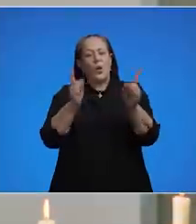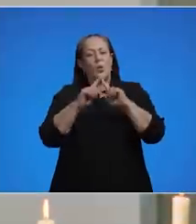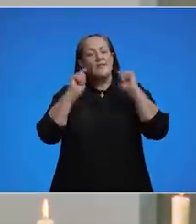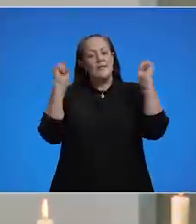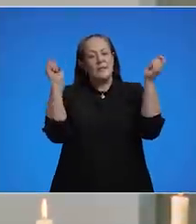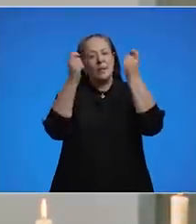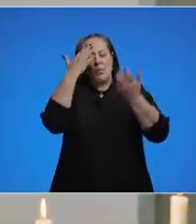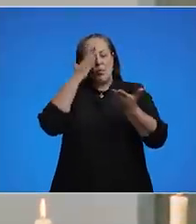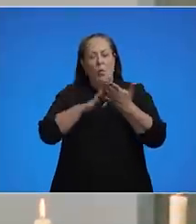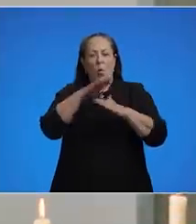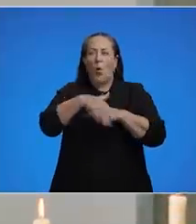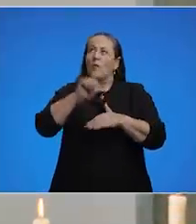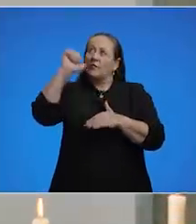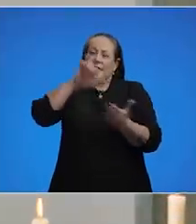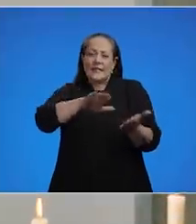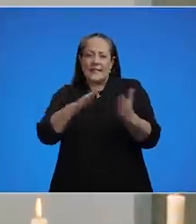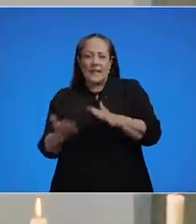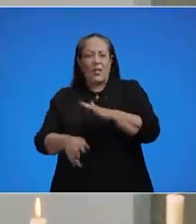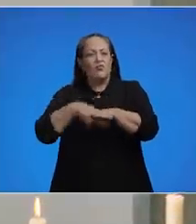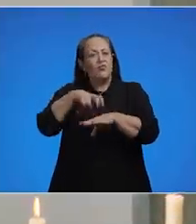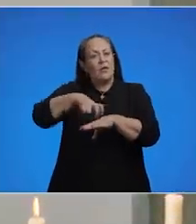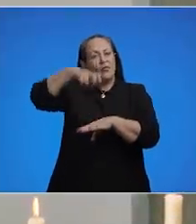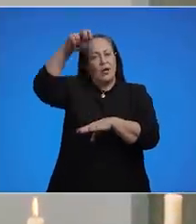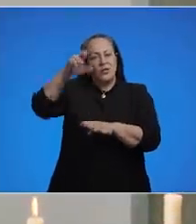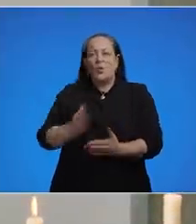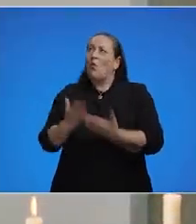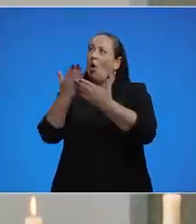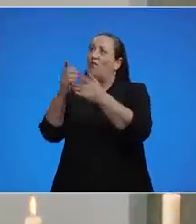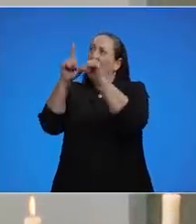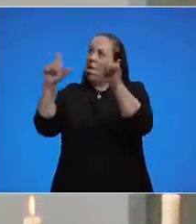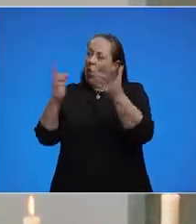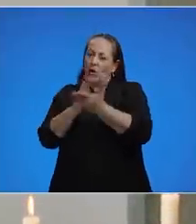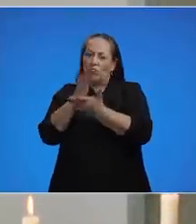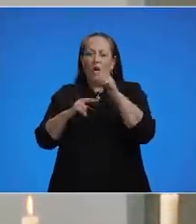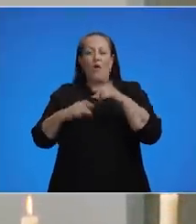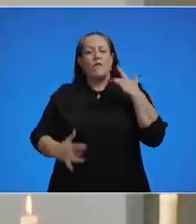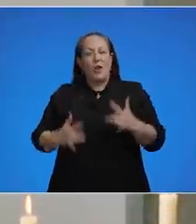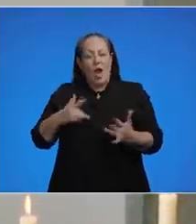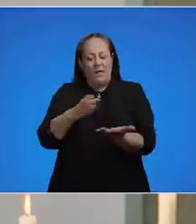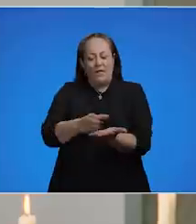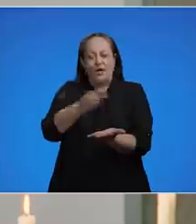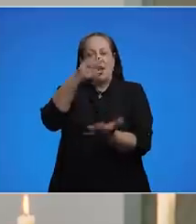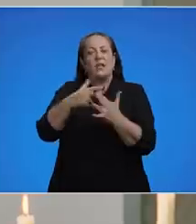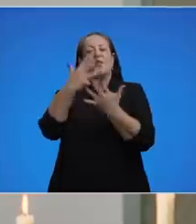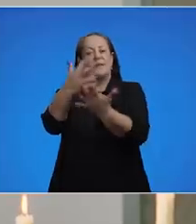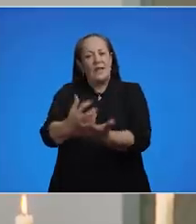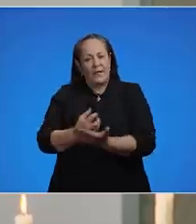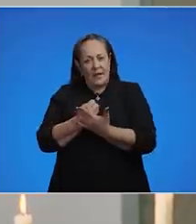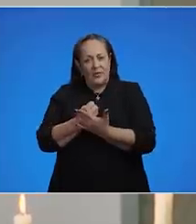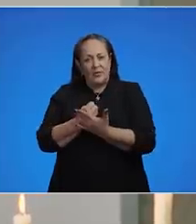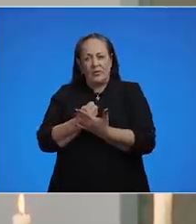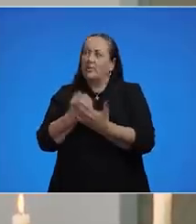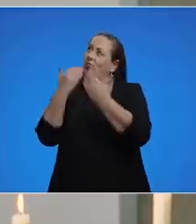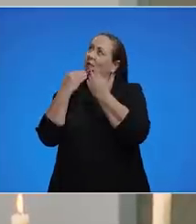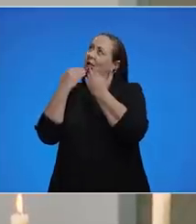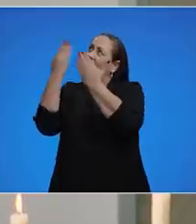Therefore, as we celebrate the memorial of his death and resurrection, we offer you, Lord, the bread of life and the chalice of